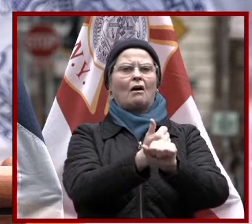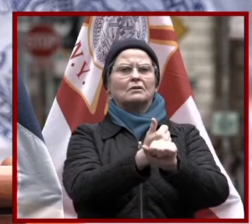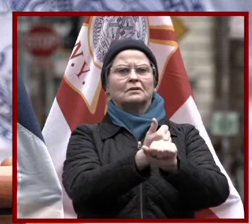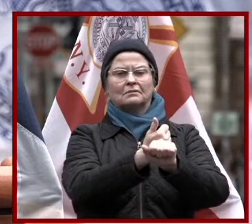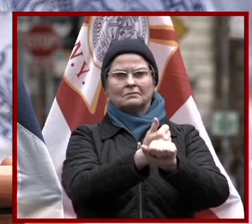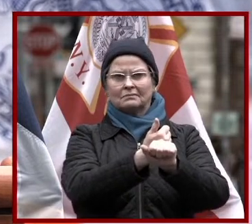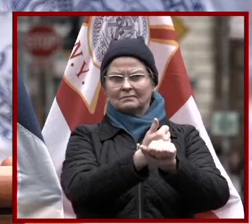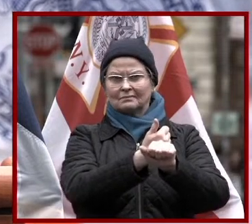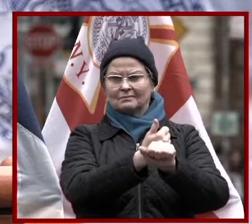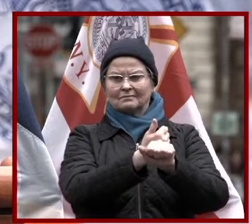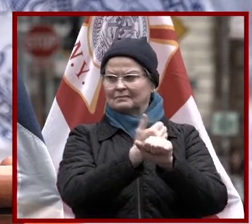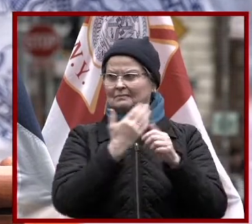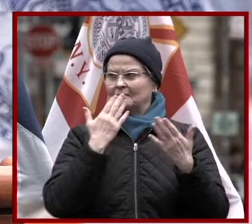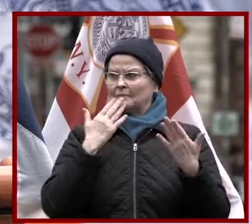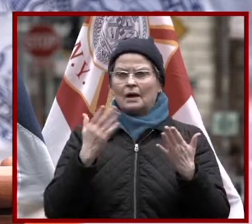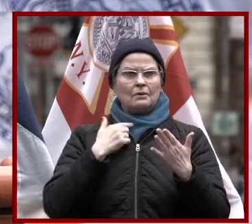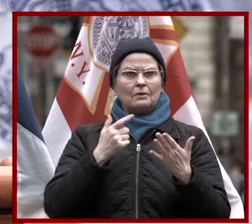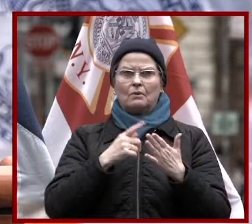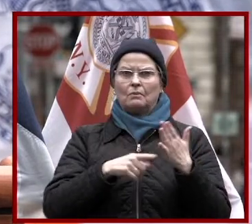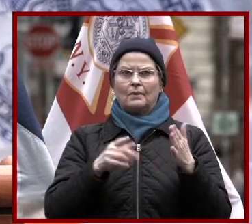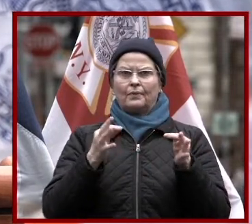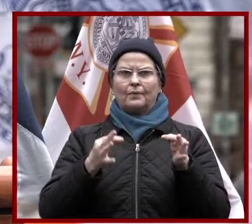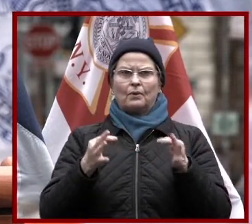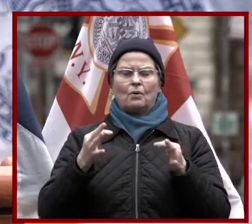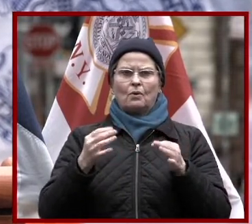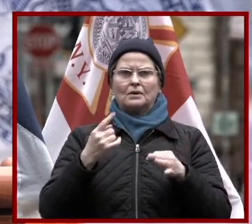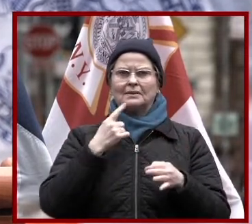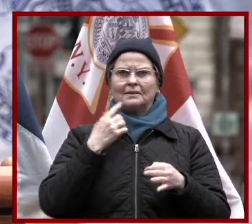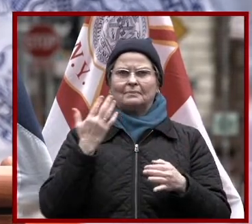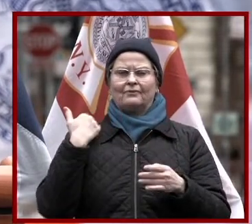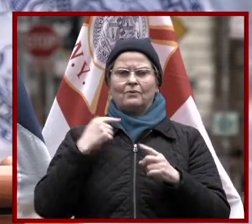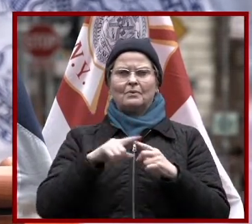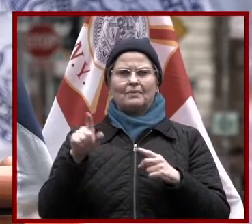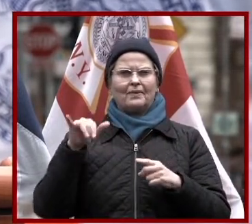I don't know what the court said back then. This was a crime scene.